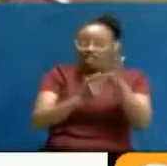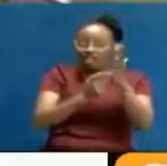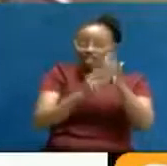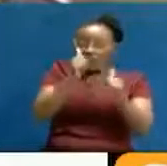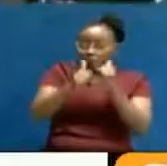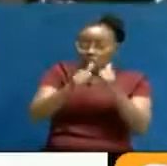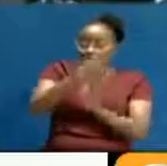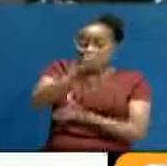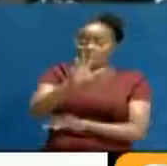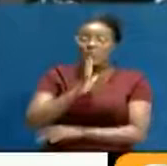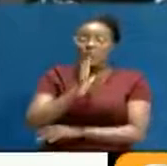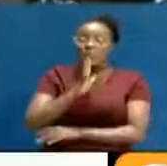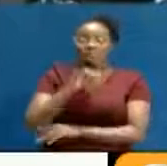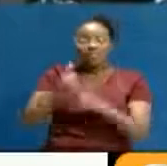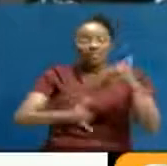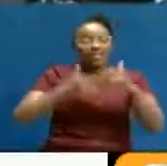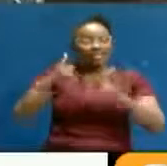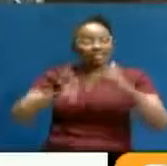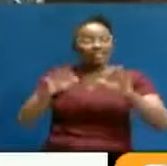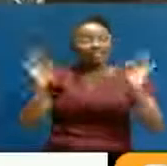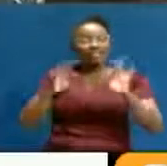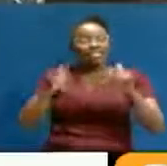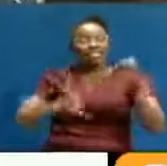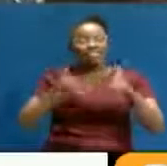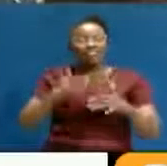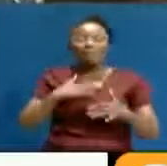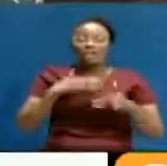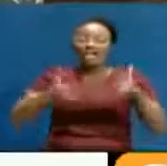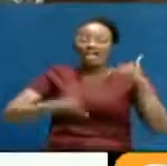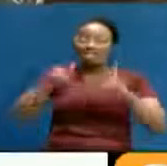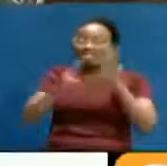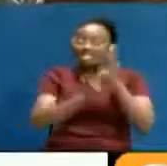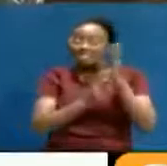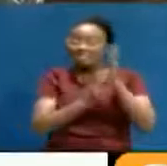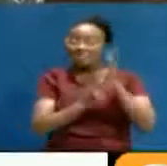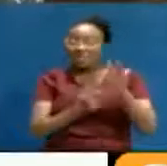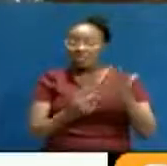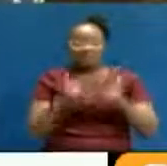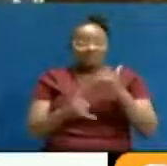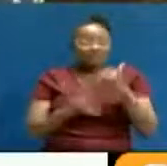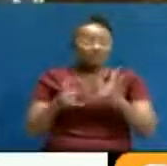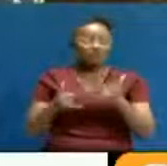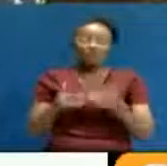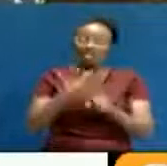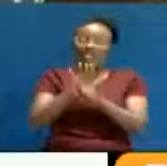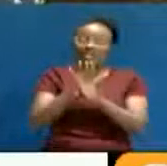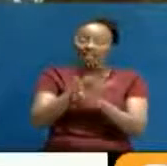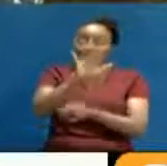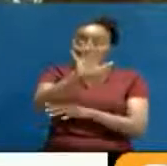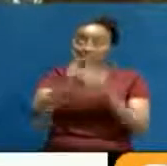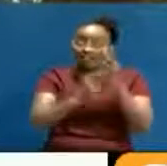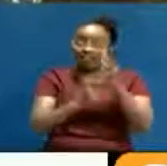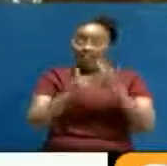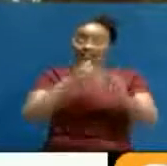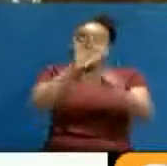the lawmaker spoke was entertaining for her. Na enjoy kile Kiswahili kile. Kiswahili chenu